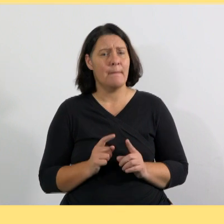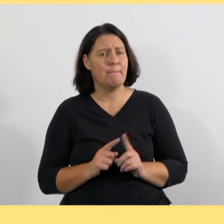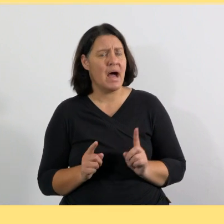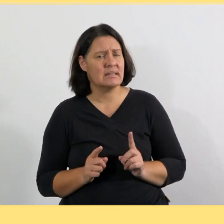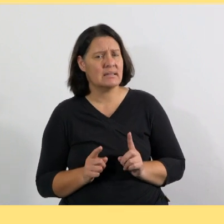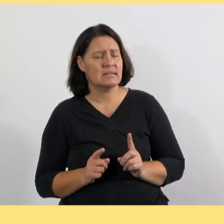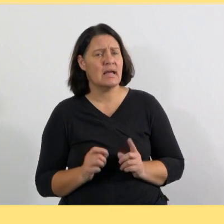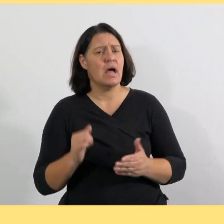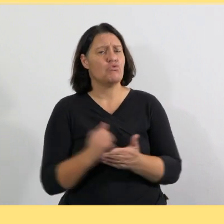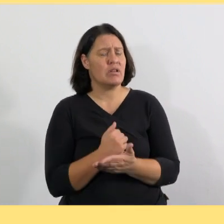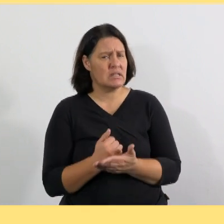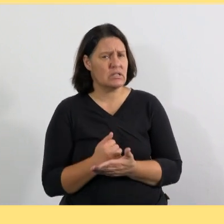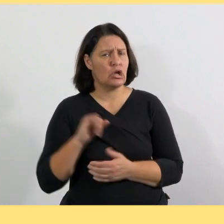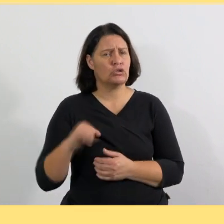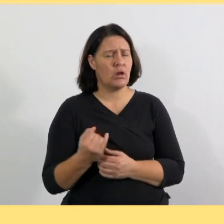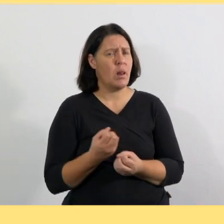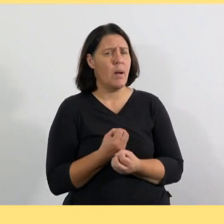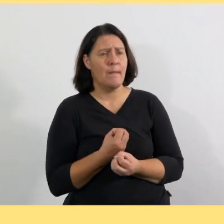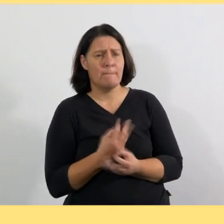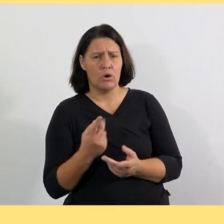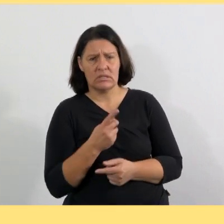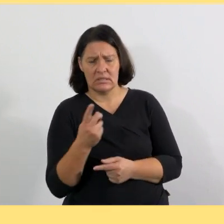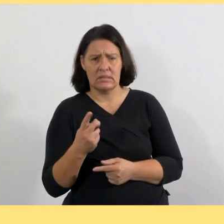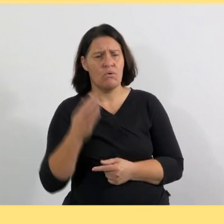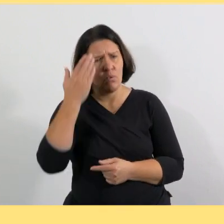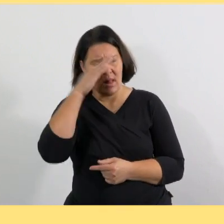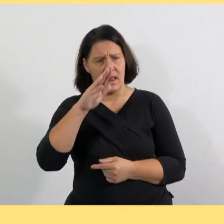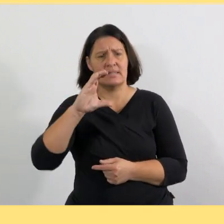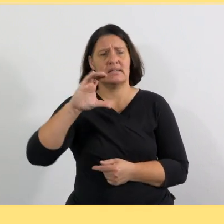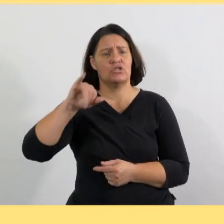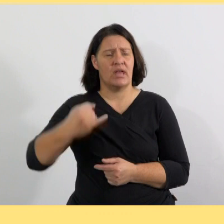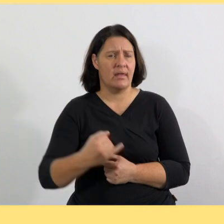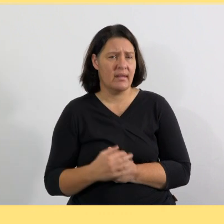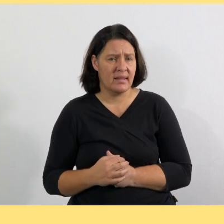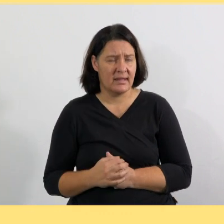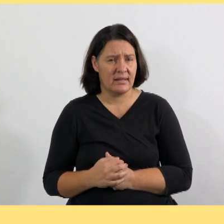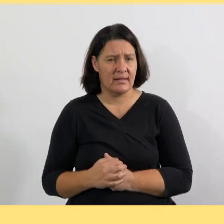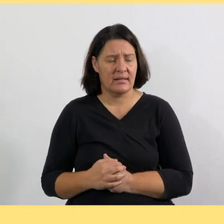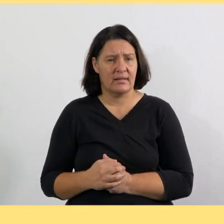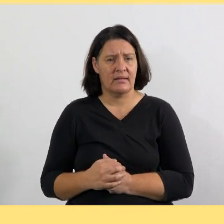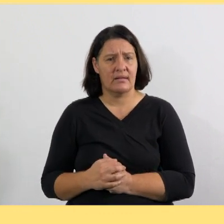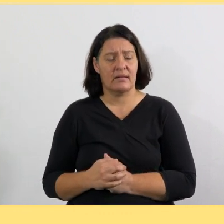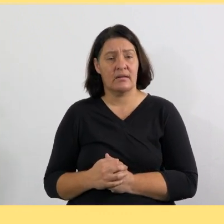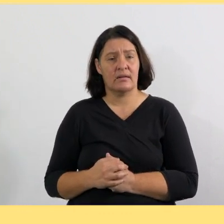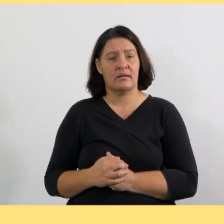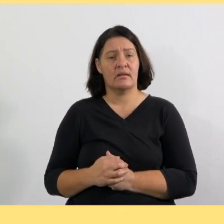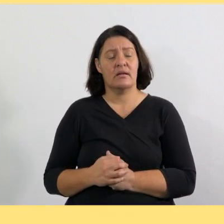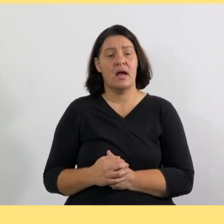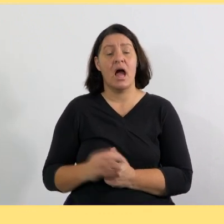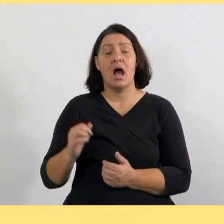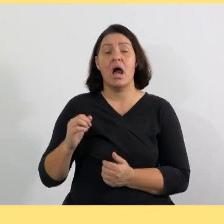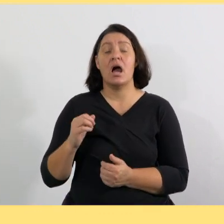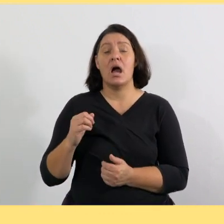But when we come to our creditors journal, most of you know it is the CJ. When we come to our creditors journal, the